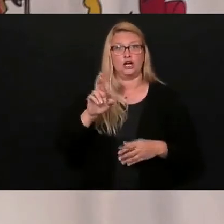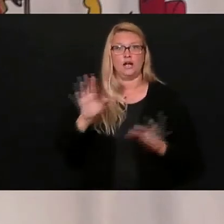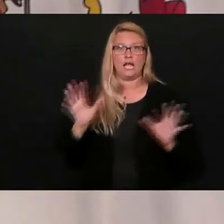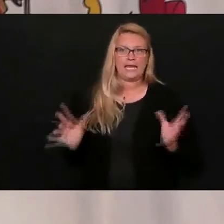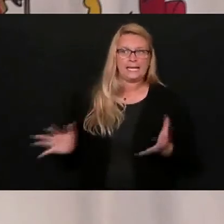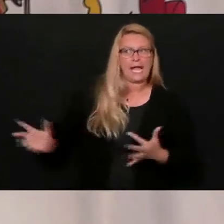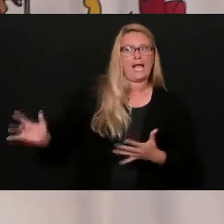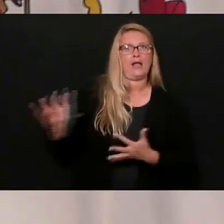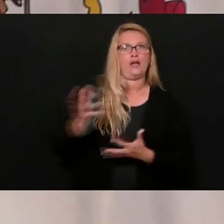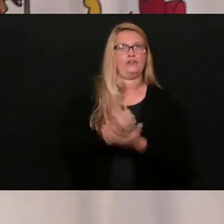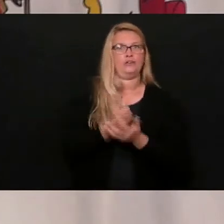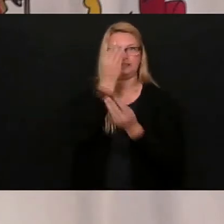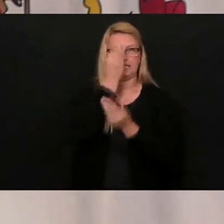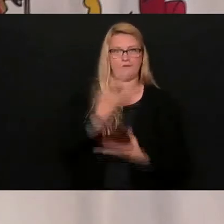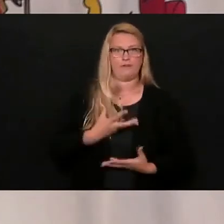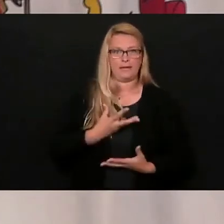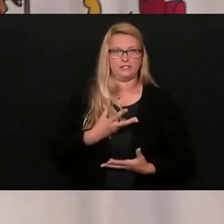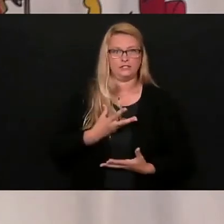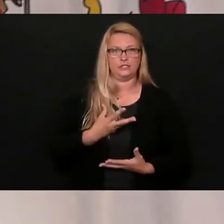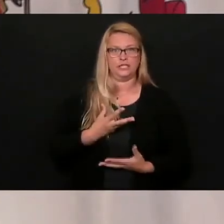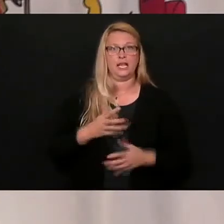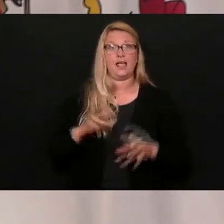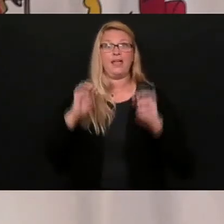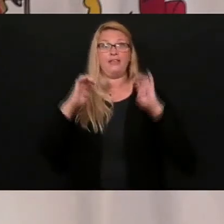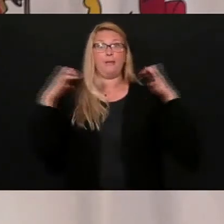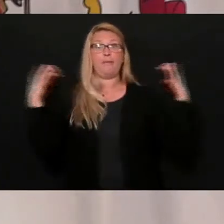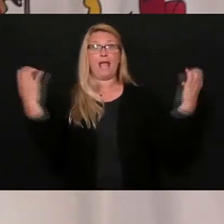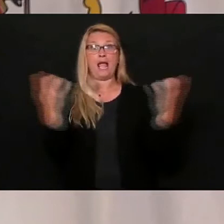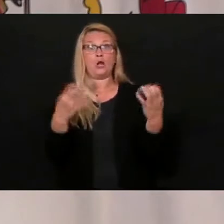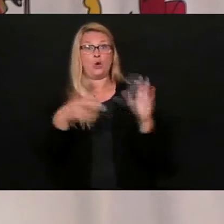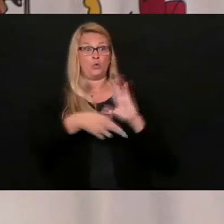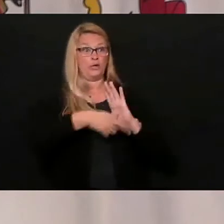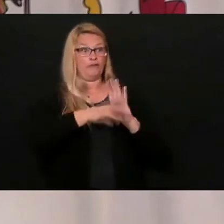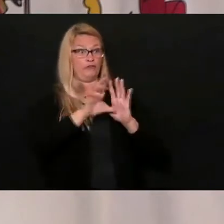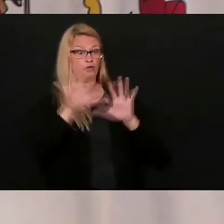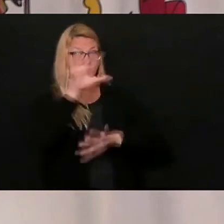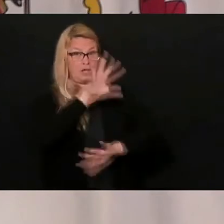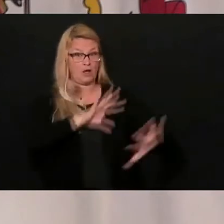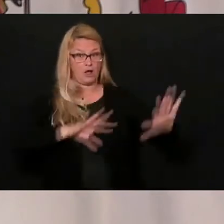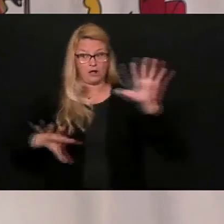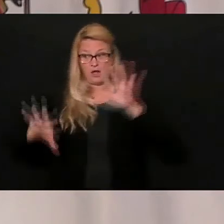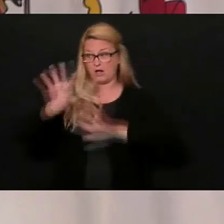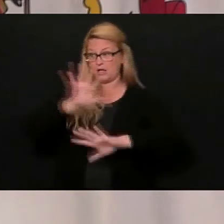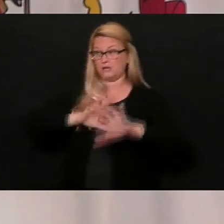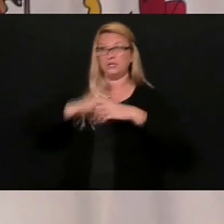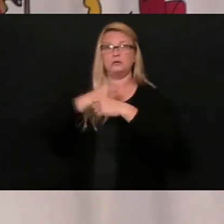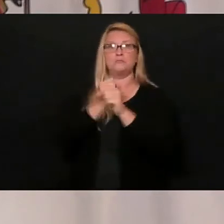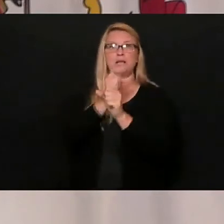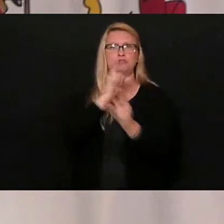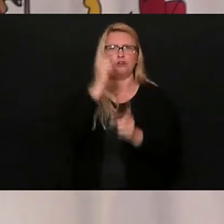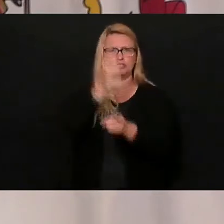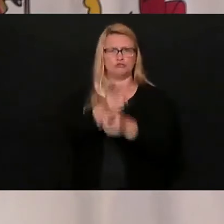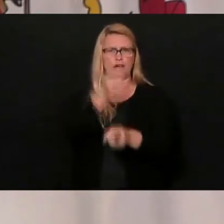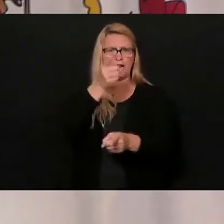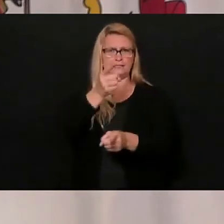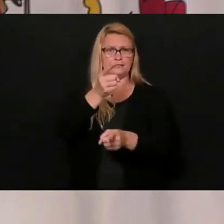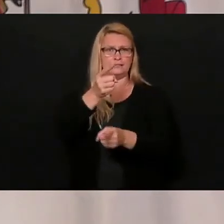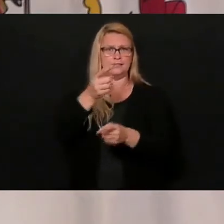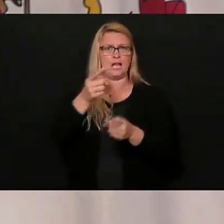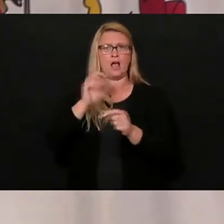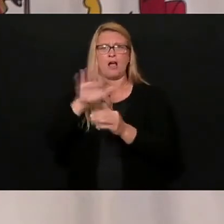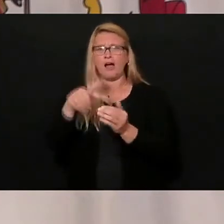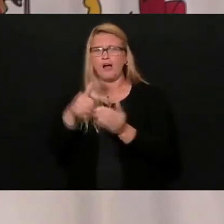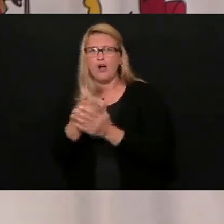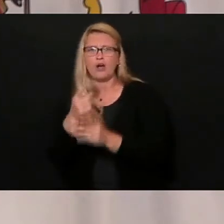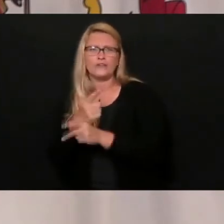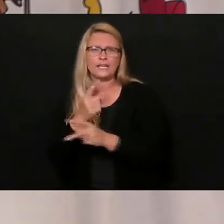information. Then it goes to a panel, and they review that information to make sure of its accuracy or make sure that there's